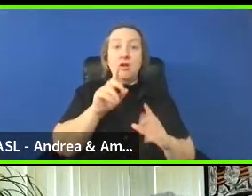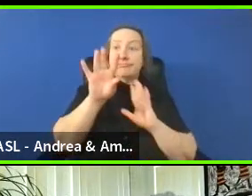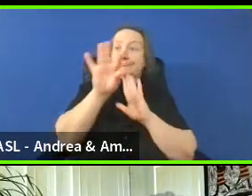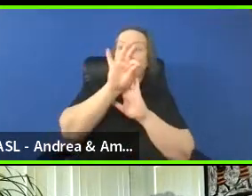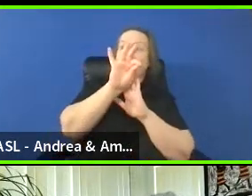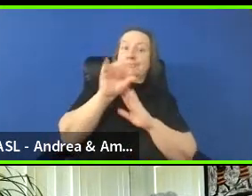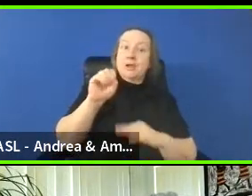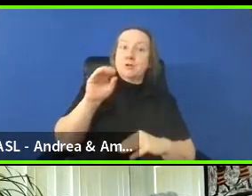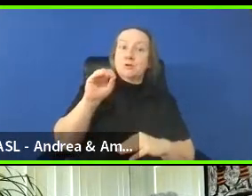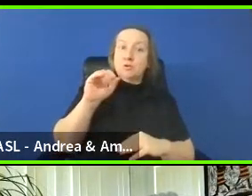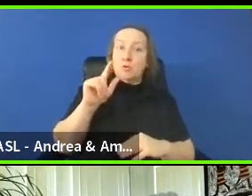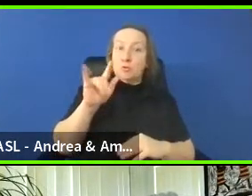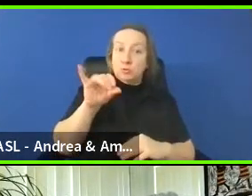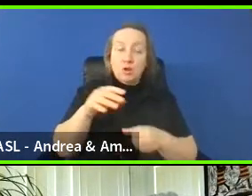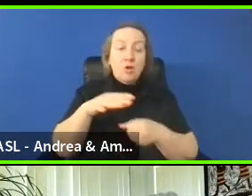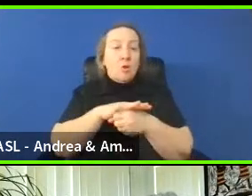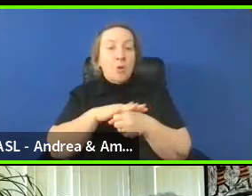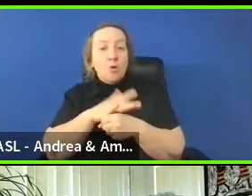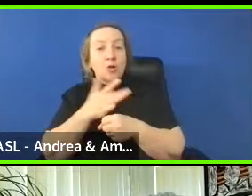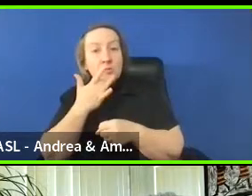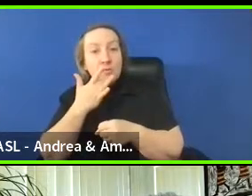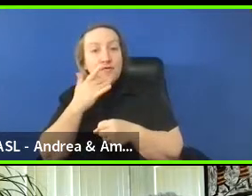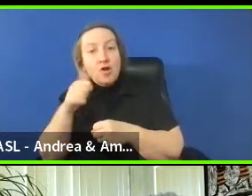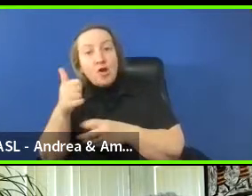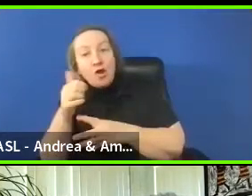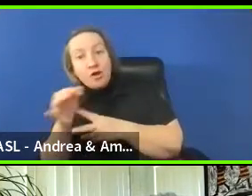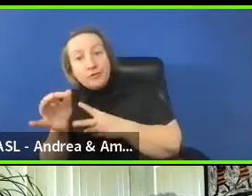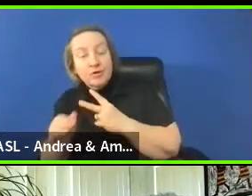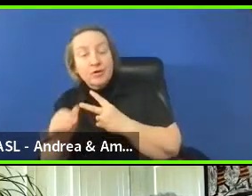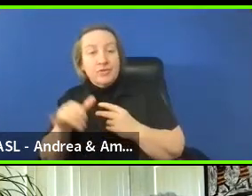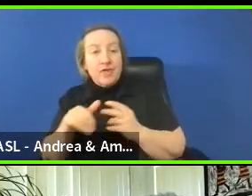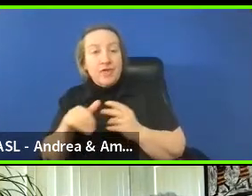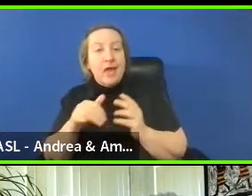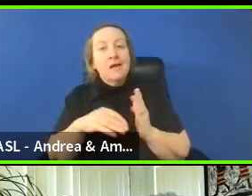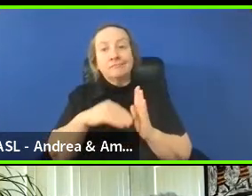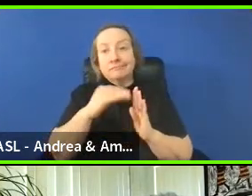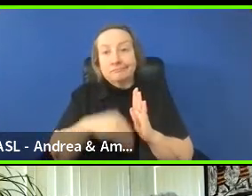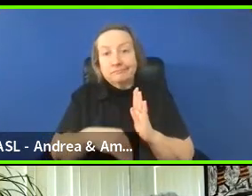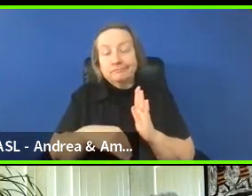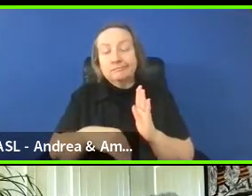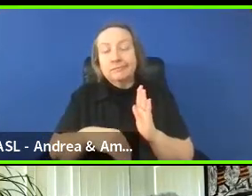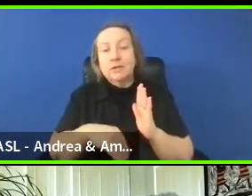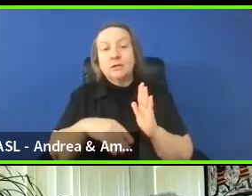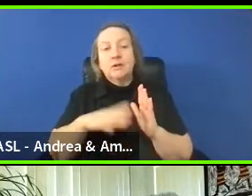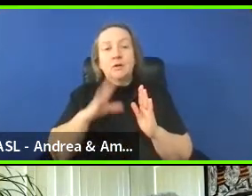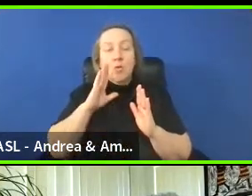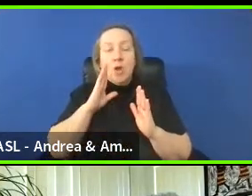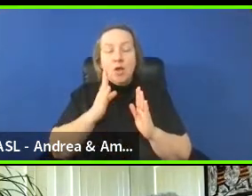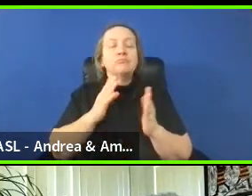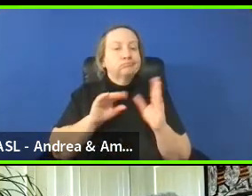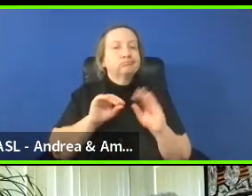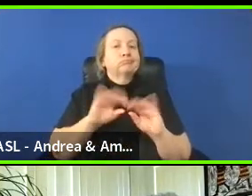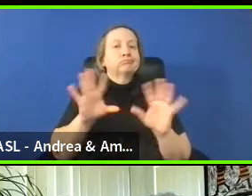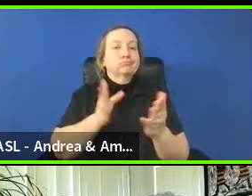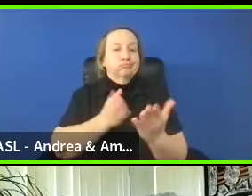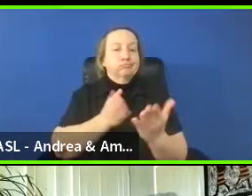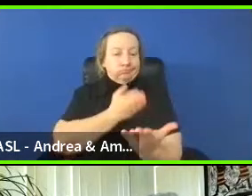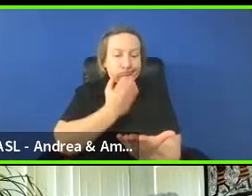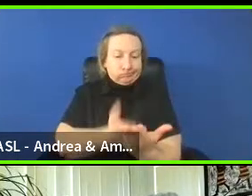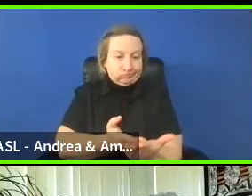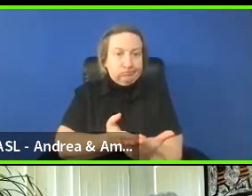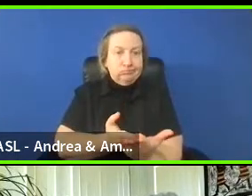the locally preferred alternative, the draft locally preferred alternative, on the table